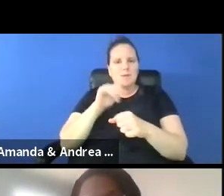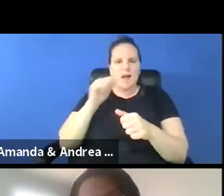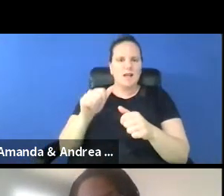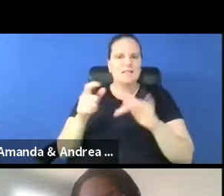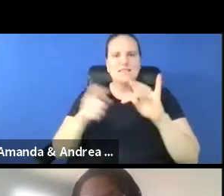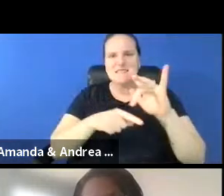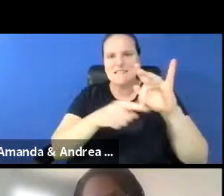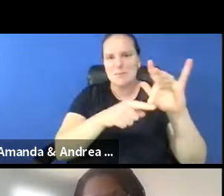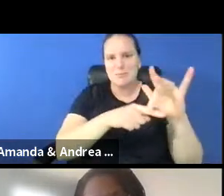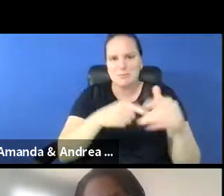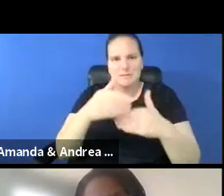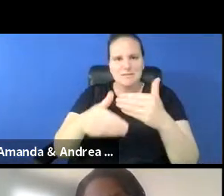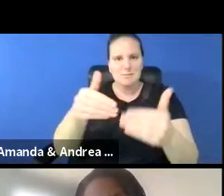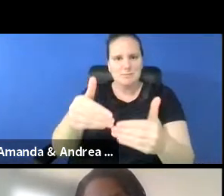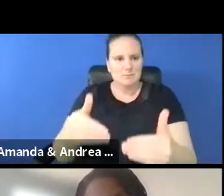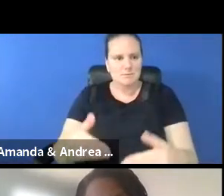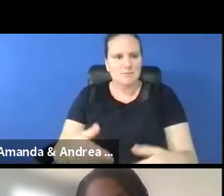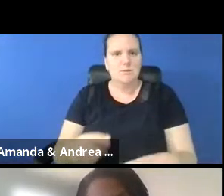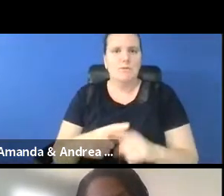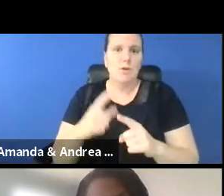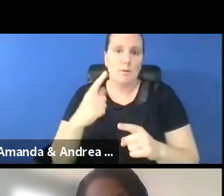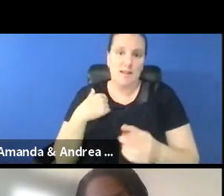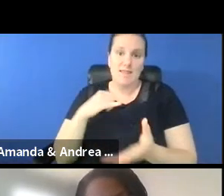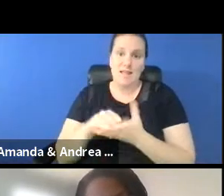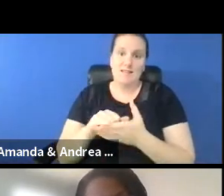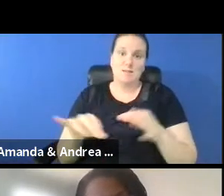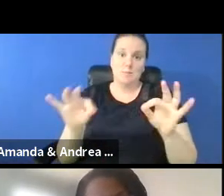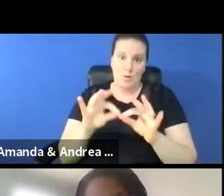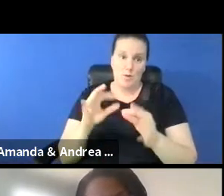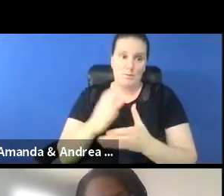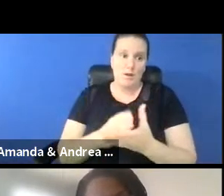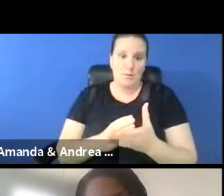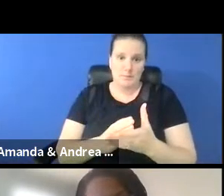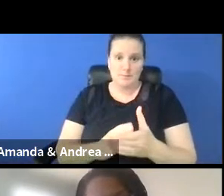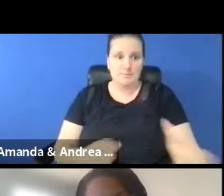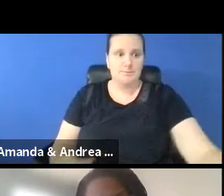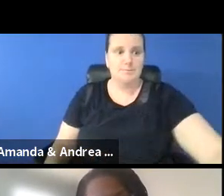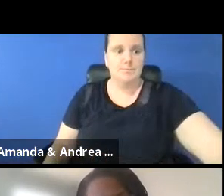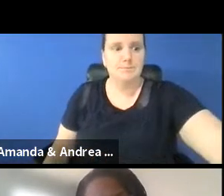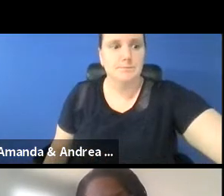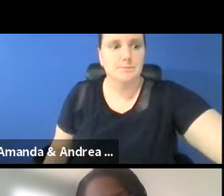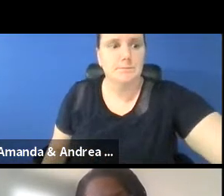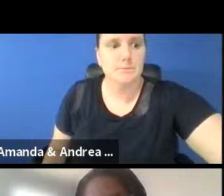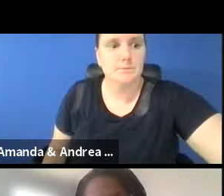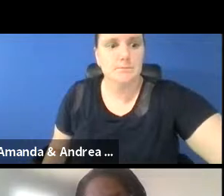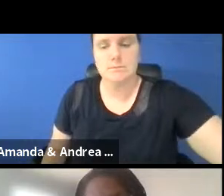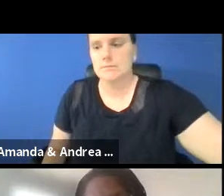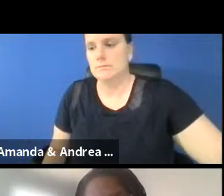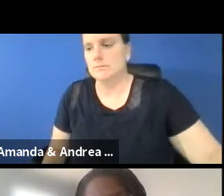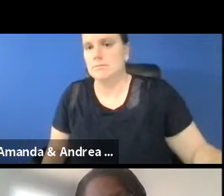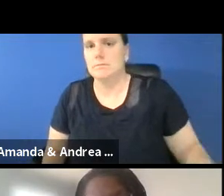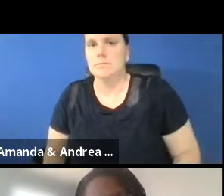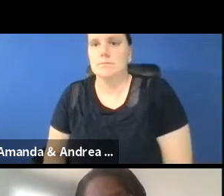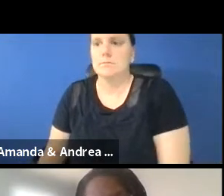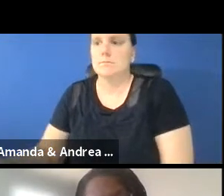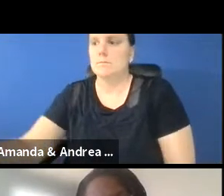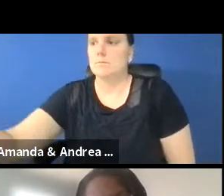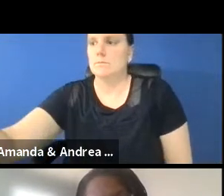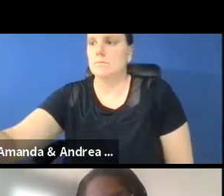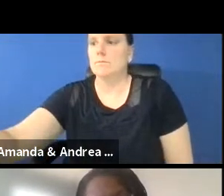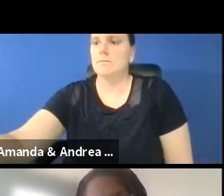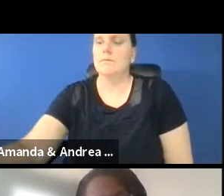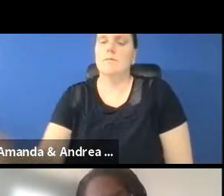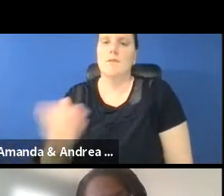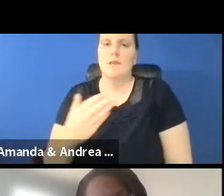steps. And to me, that's the critical part. Thanks, Greg. I think having some of that initial background